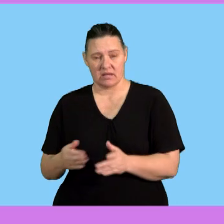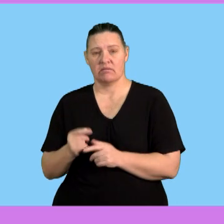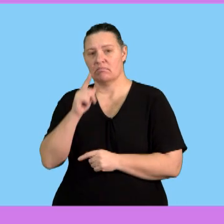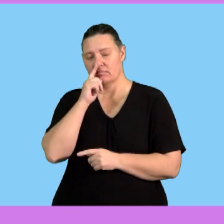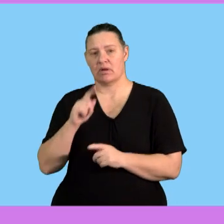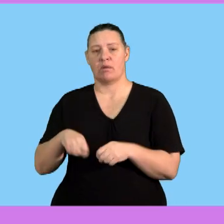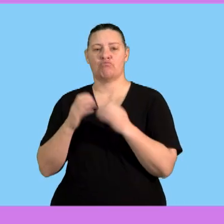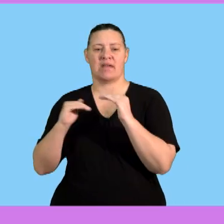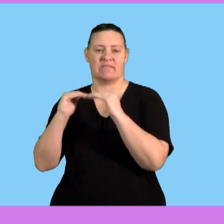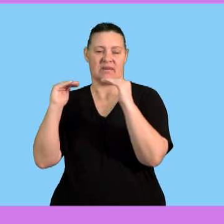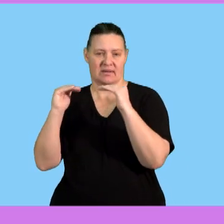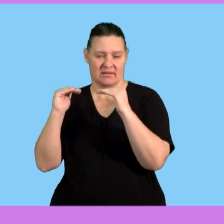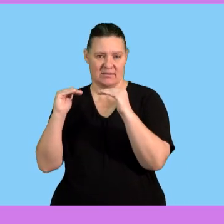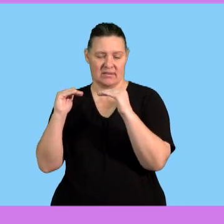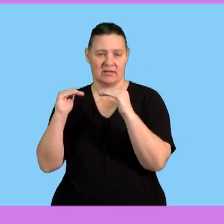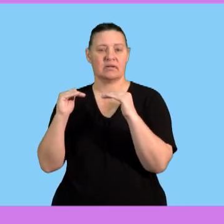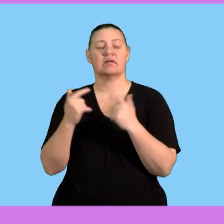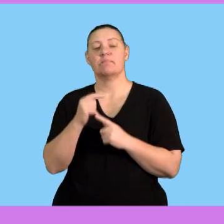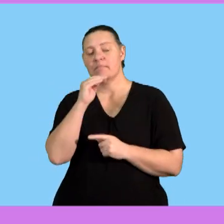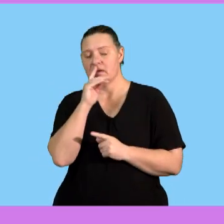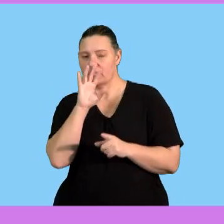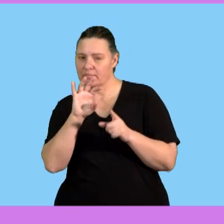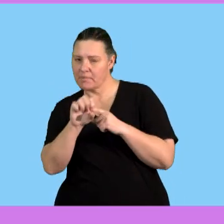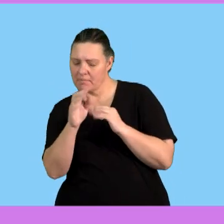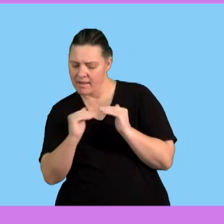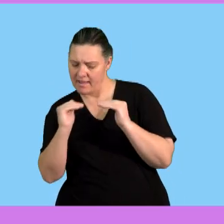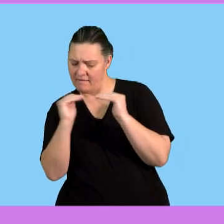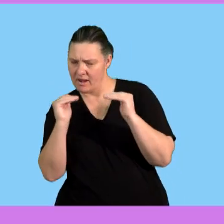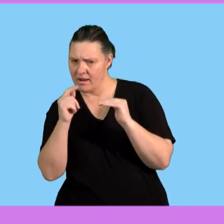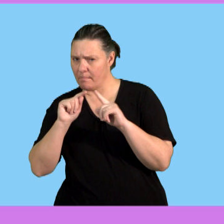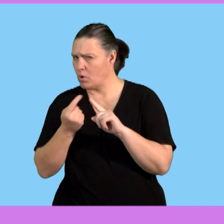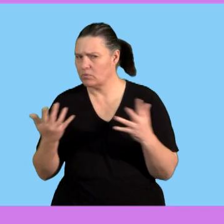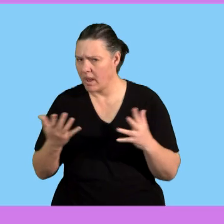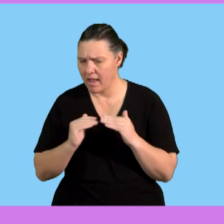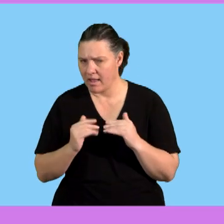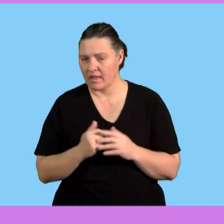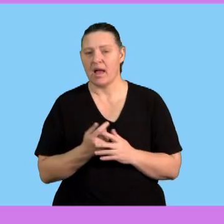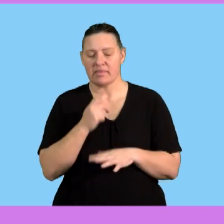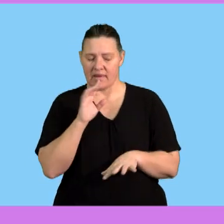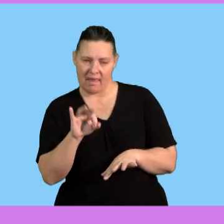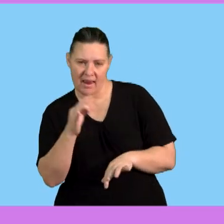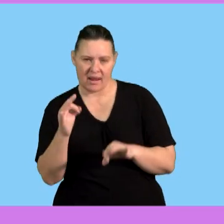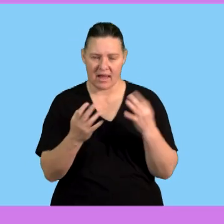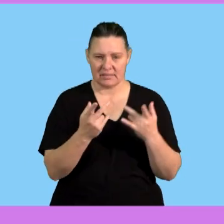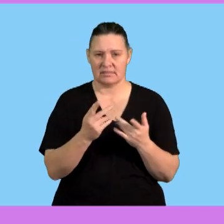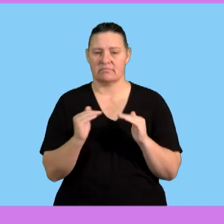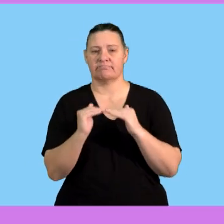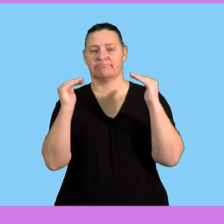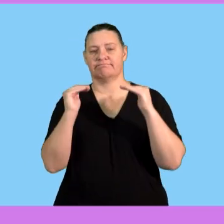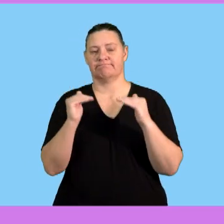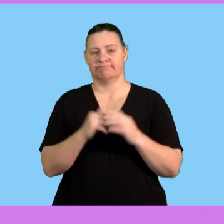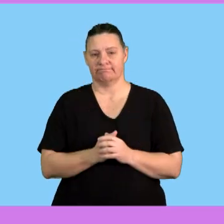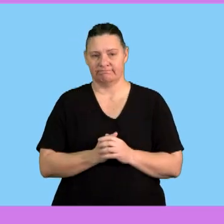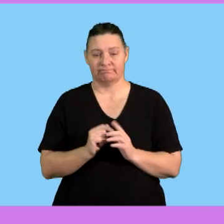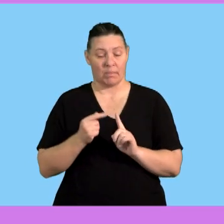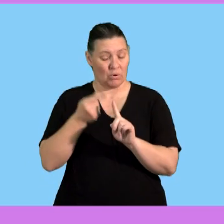look at the break-even point, where you're going to determine the break-even point and also analyze the break-even